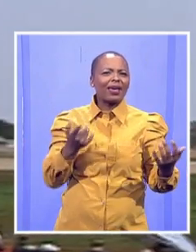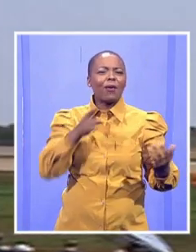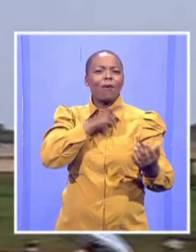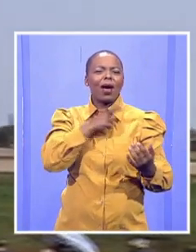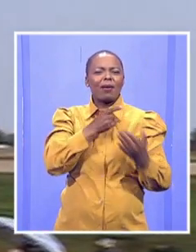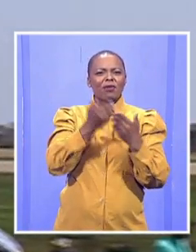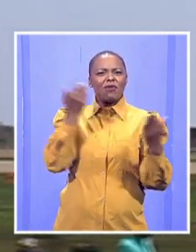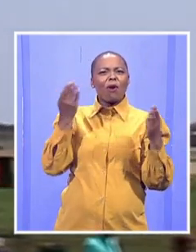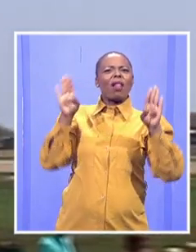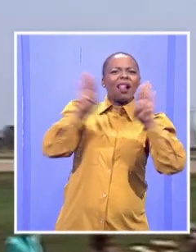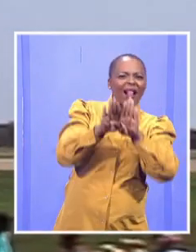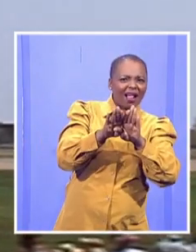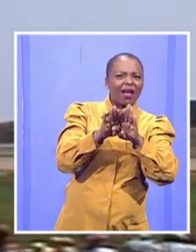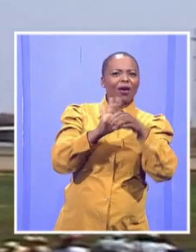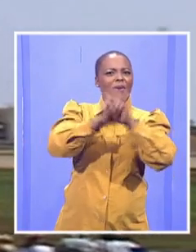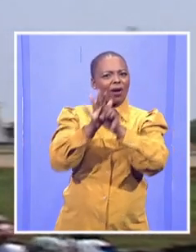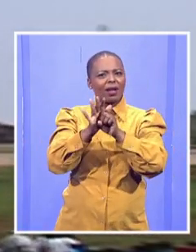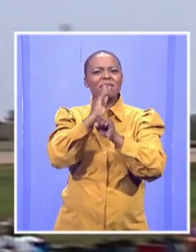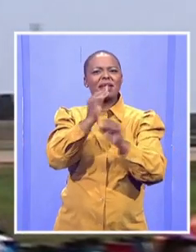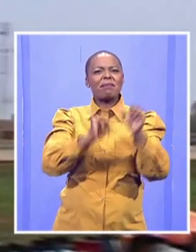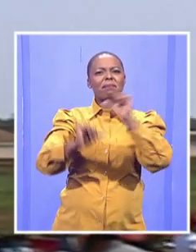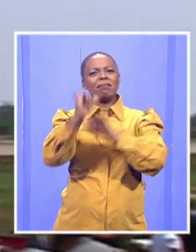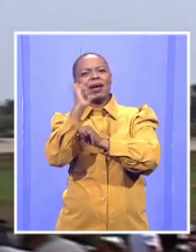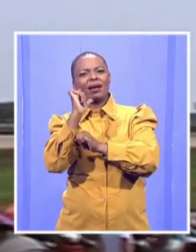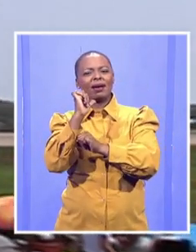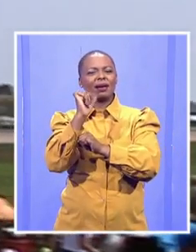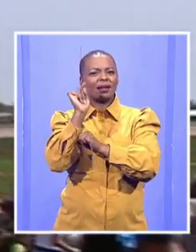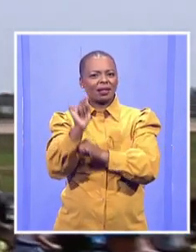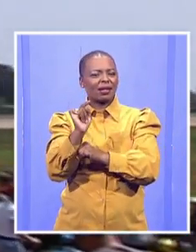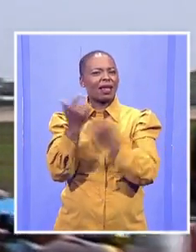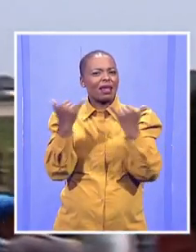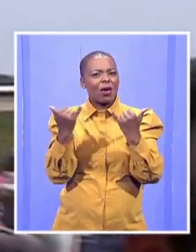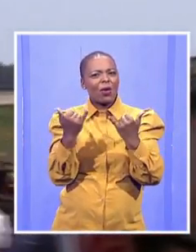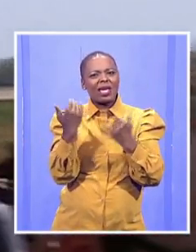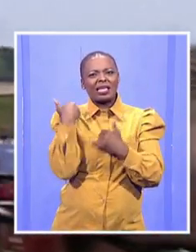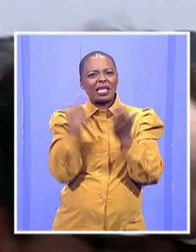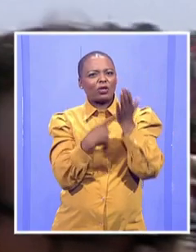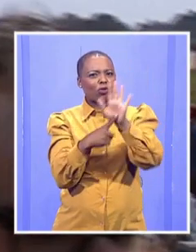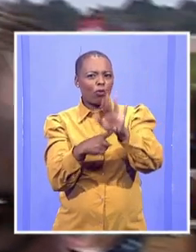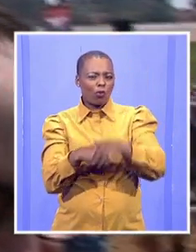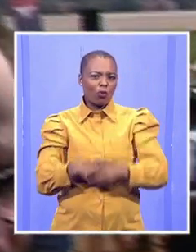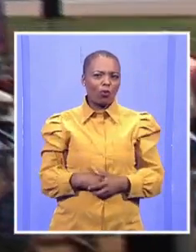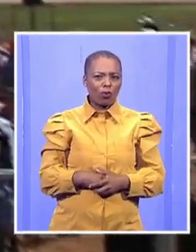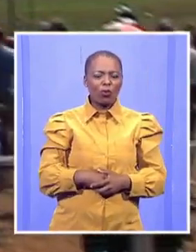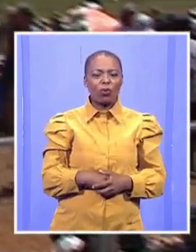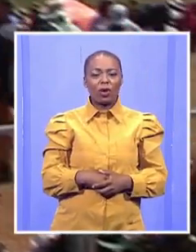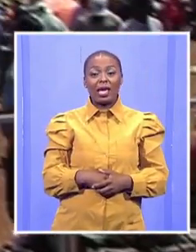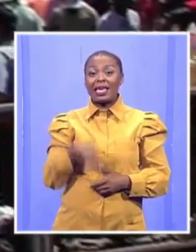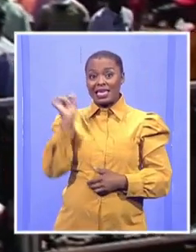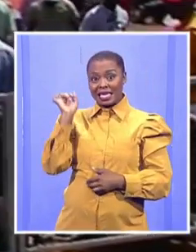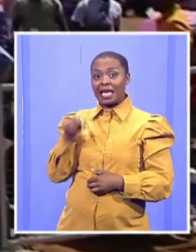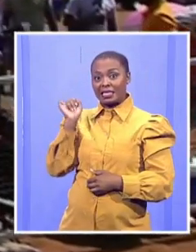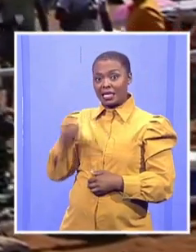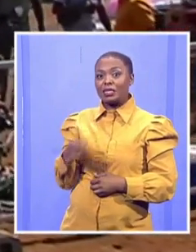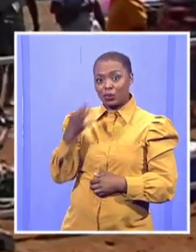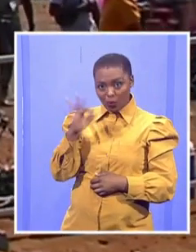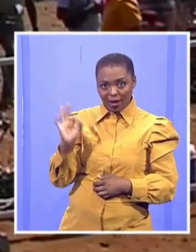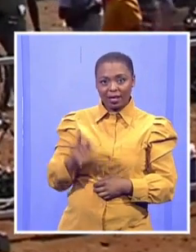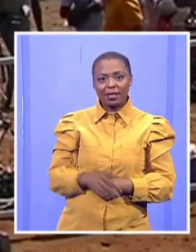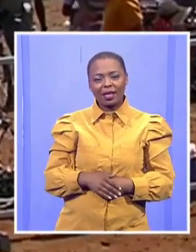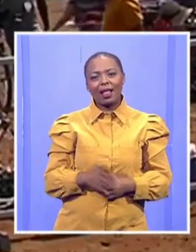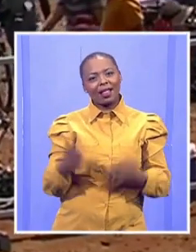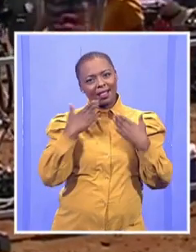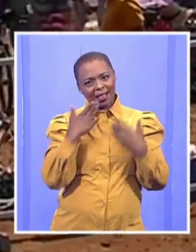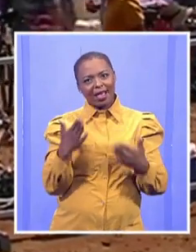is the first time, this is the return of the airspace show. Yes, that is correct. Thanks for